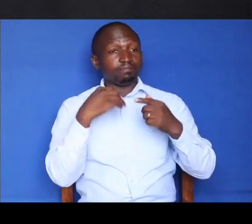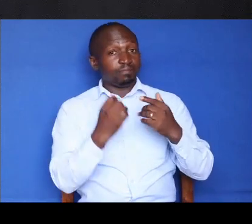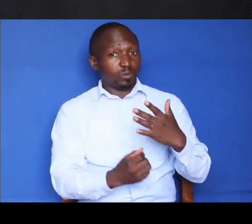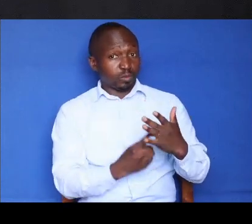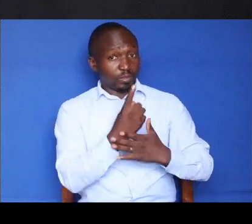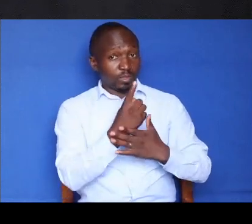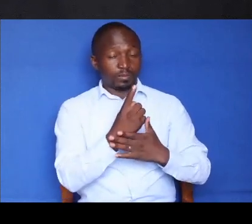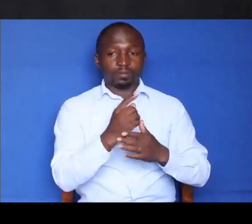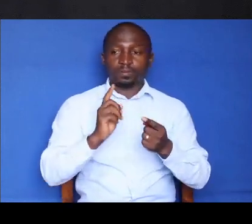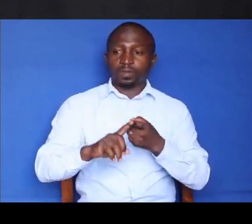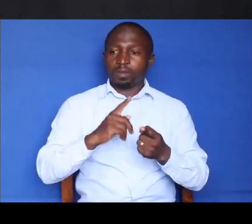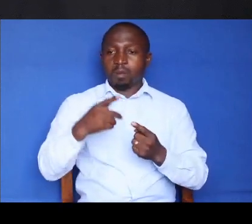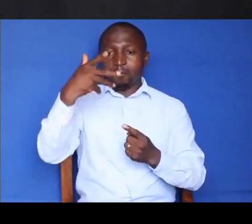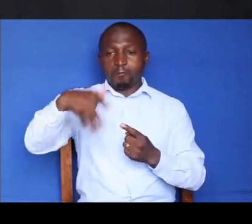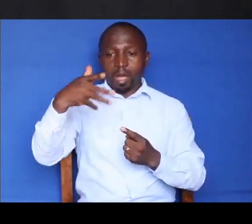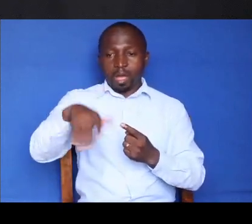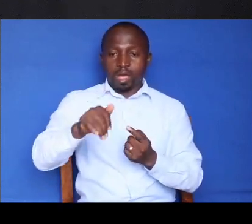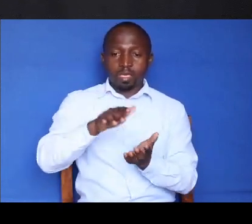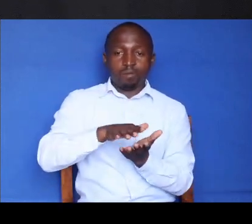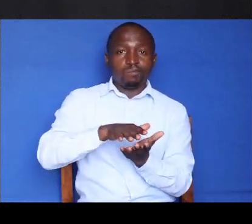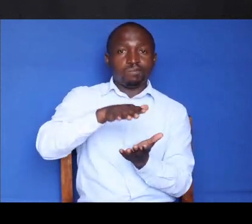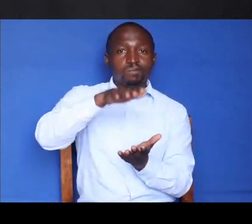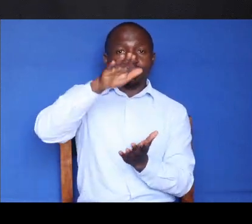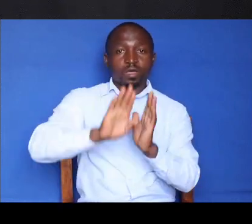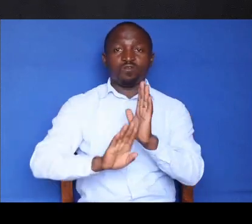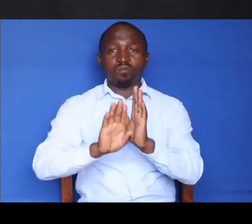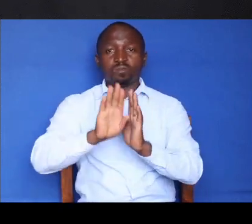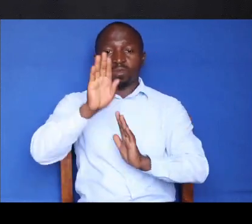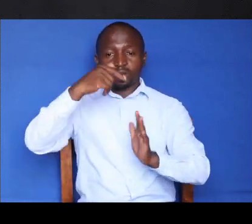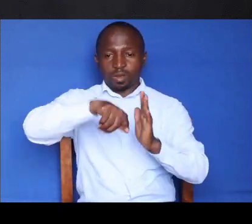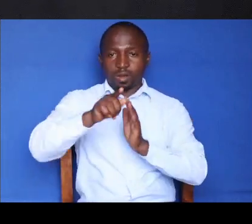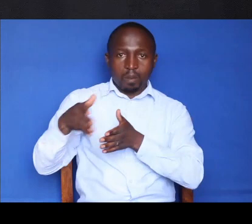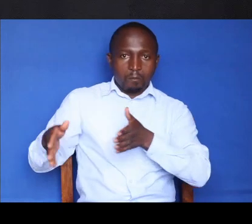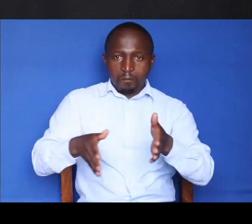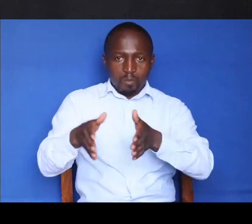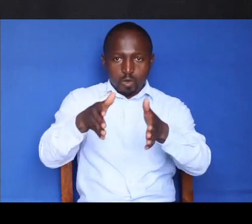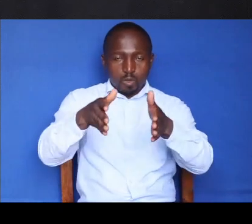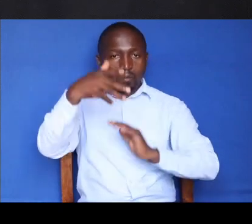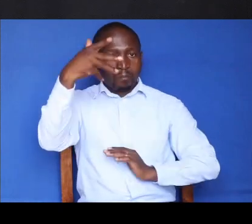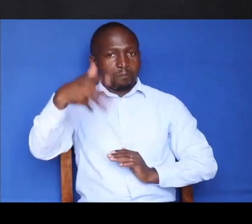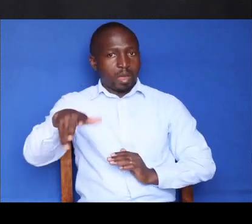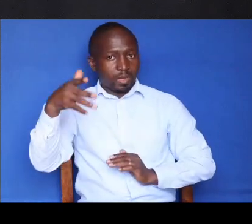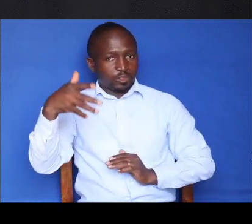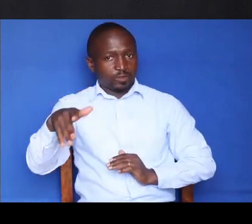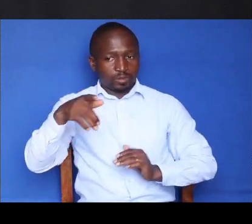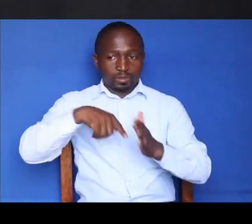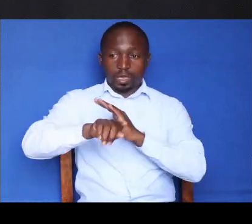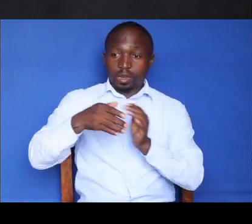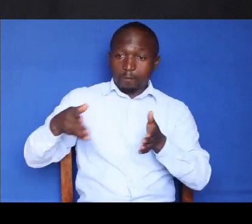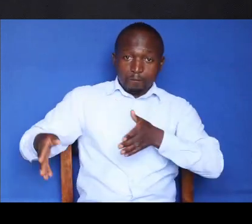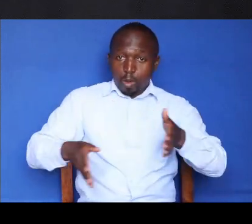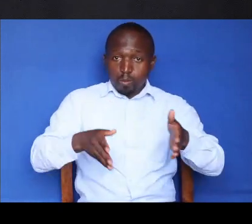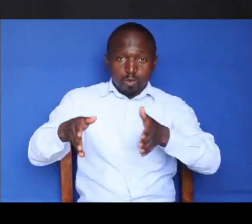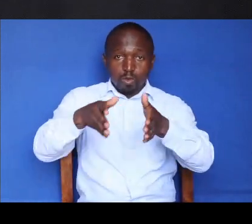river rejuvenation used to occur as the volume of water in the river system increases. The volume of